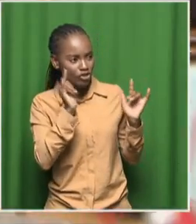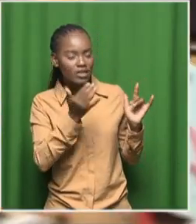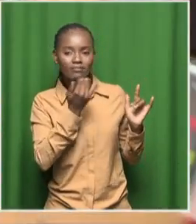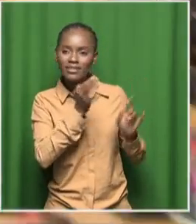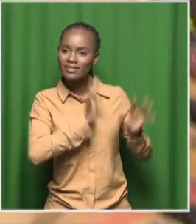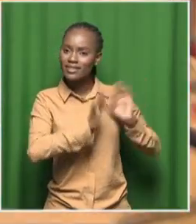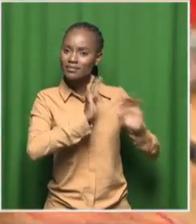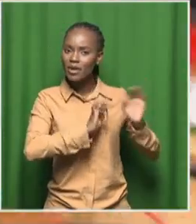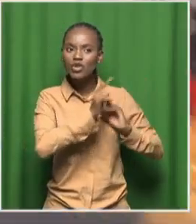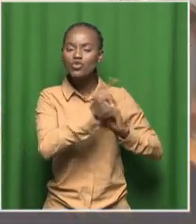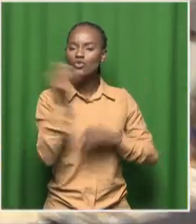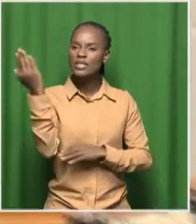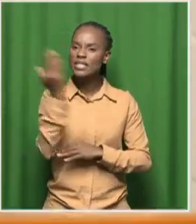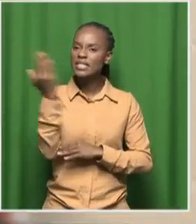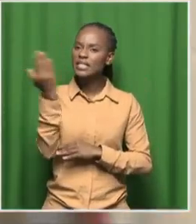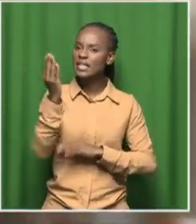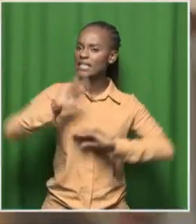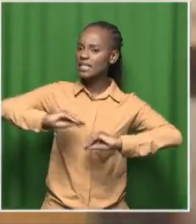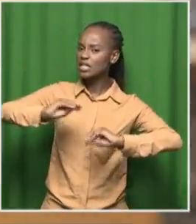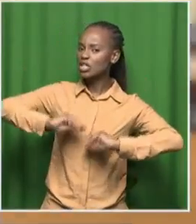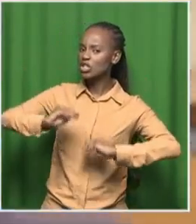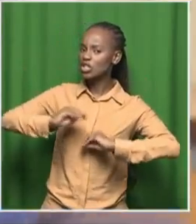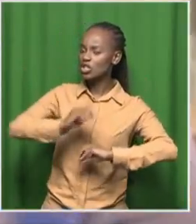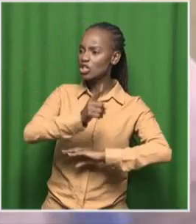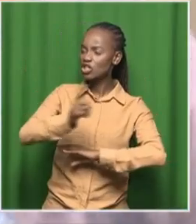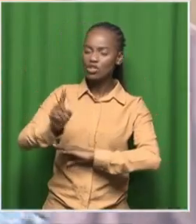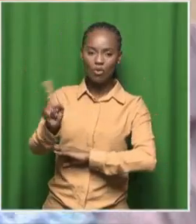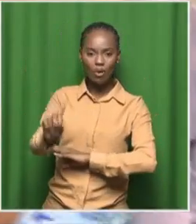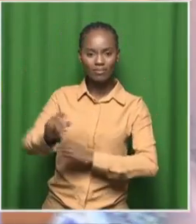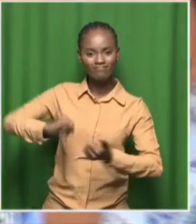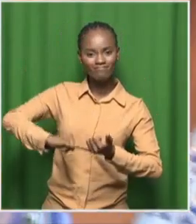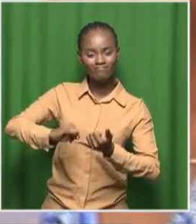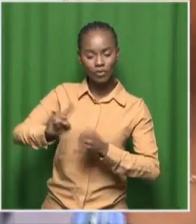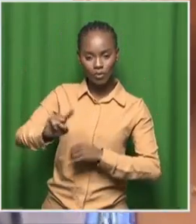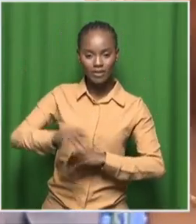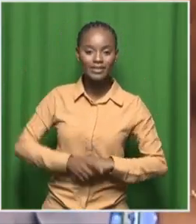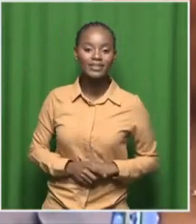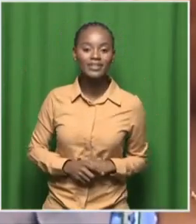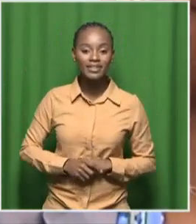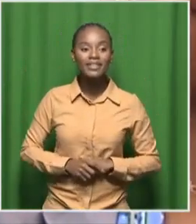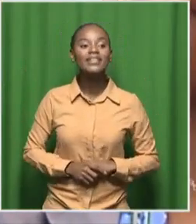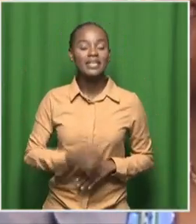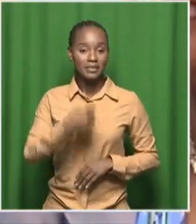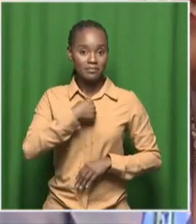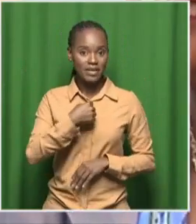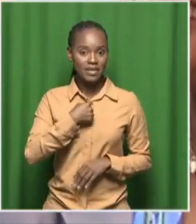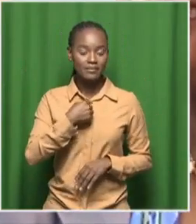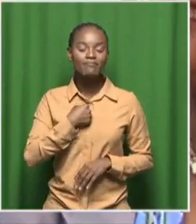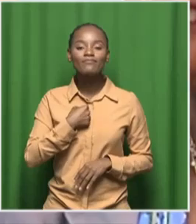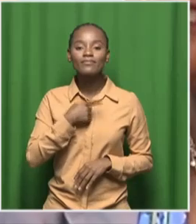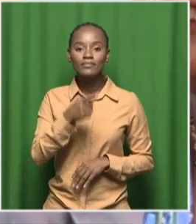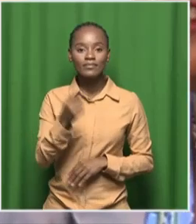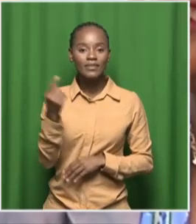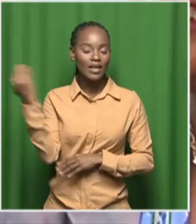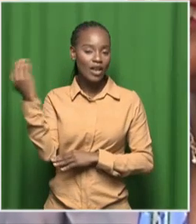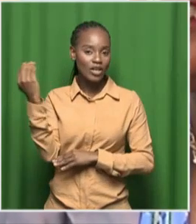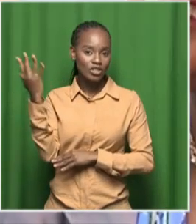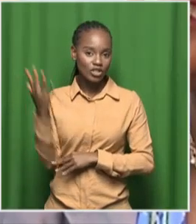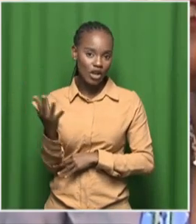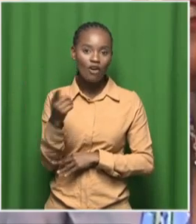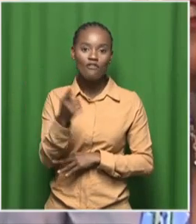you passionate about this? I'm Mr. Leshaba. I'm responsible for electronics practicals. This is